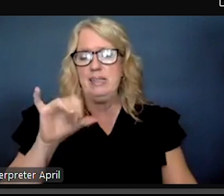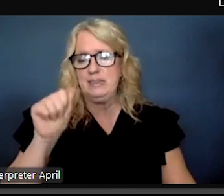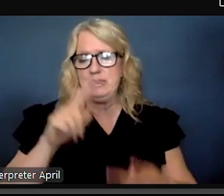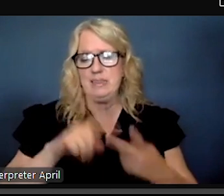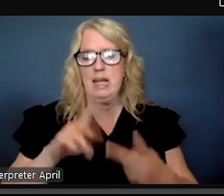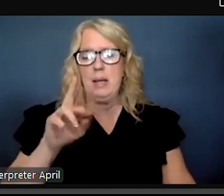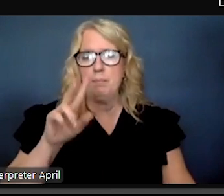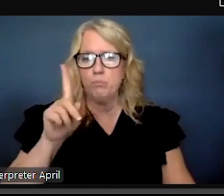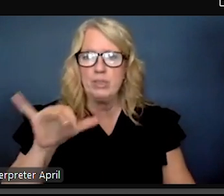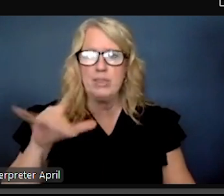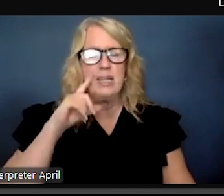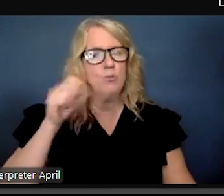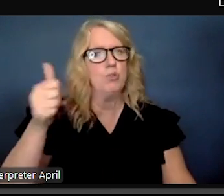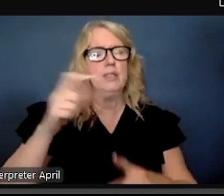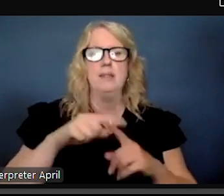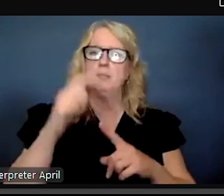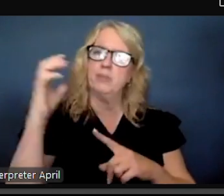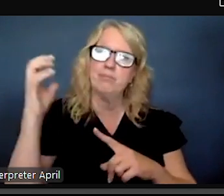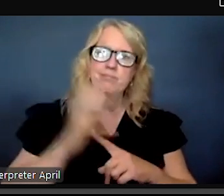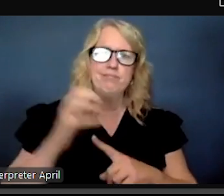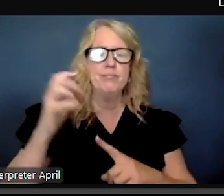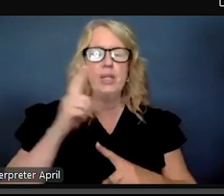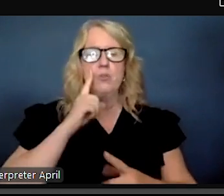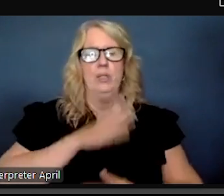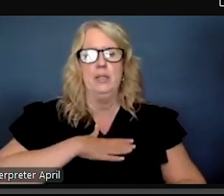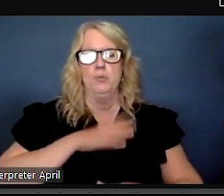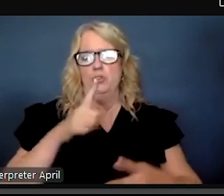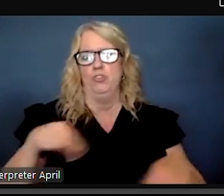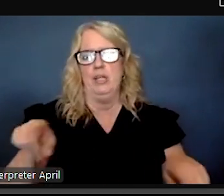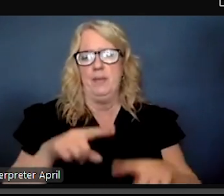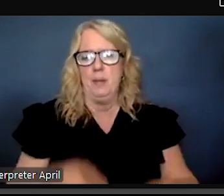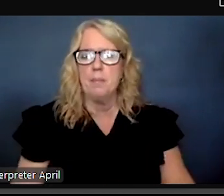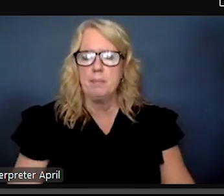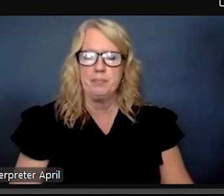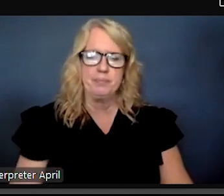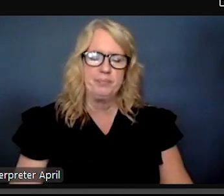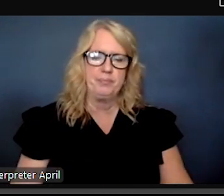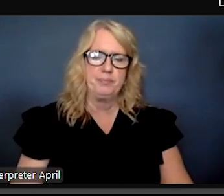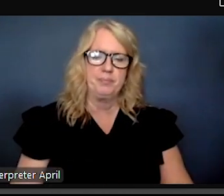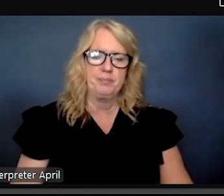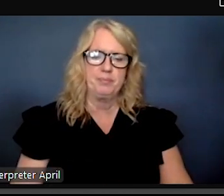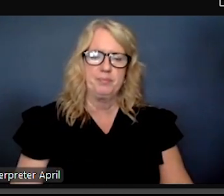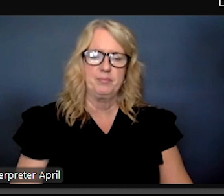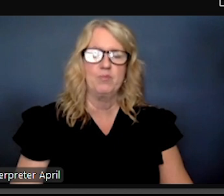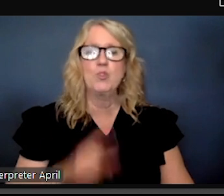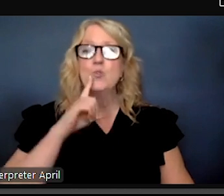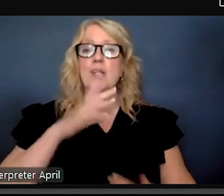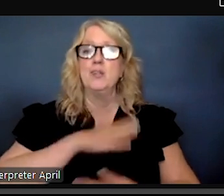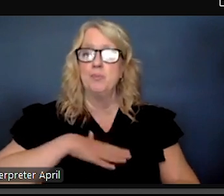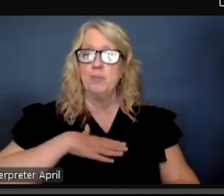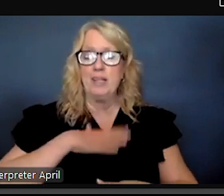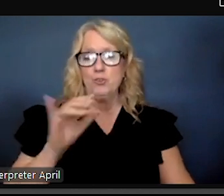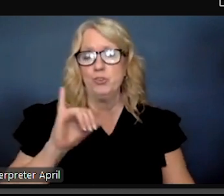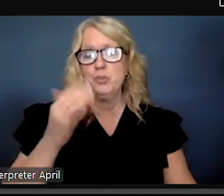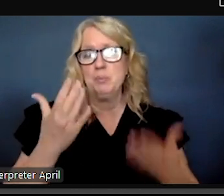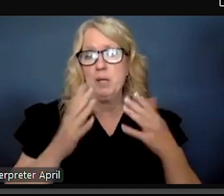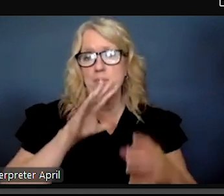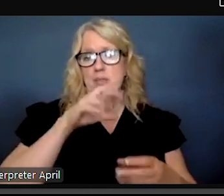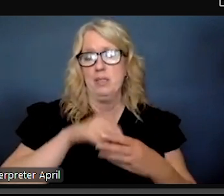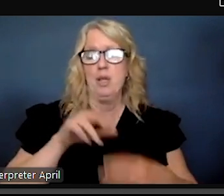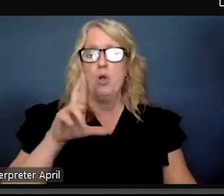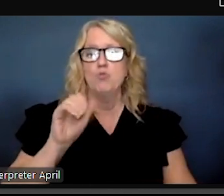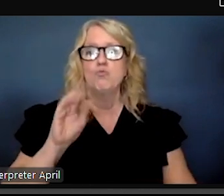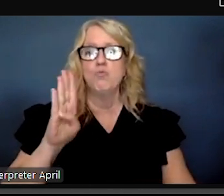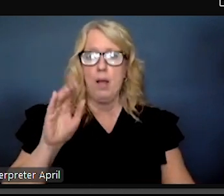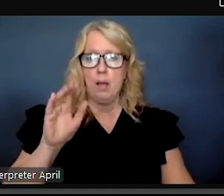that you know, and they are rock stars, and I appreciate them very much. So, as a pleasure too, he's probably on now, but Rob Robinson